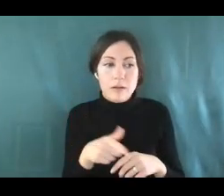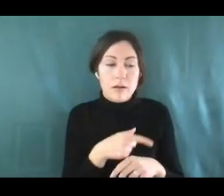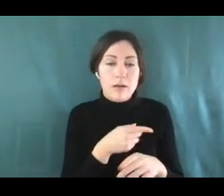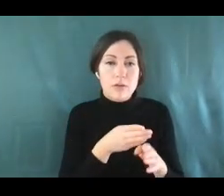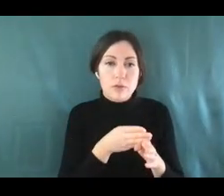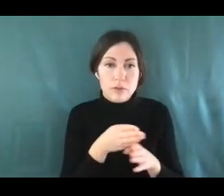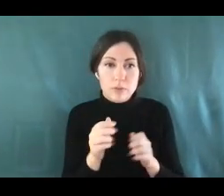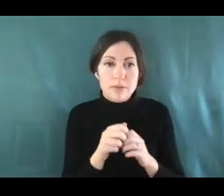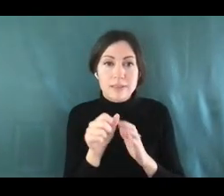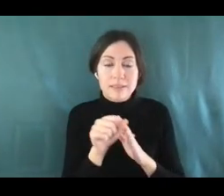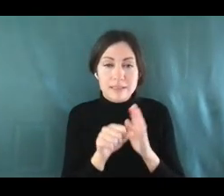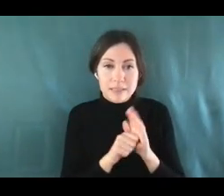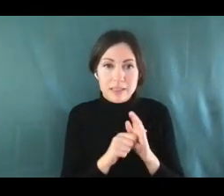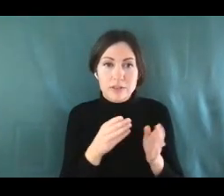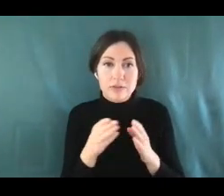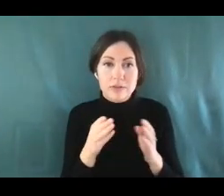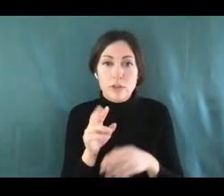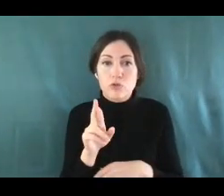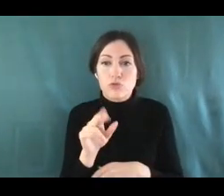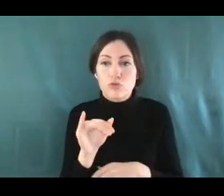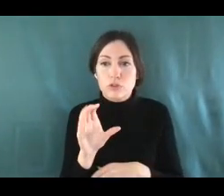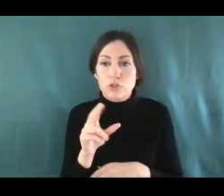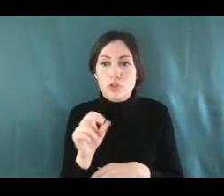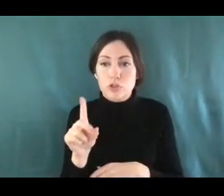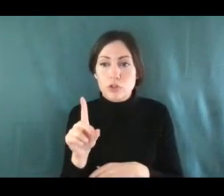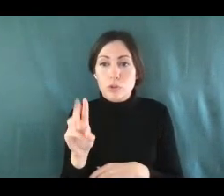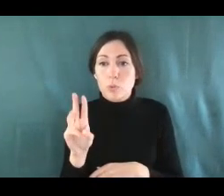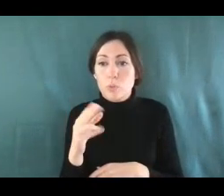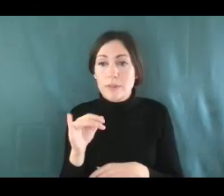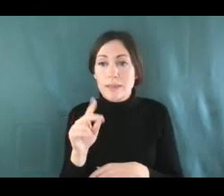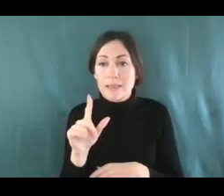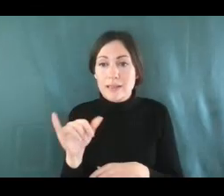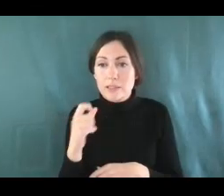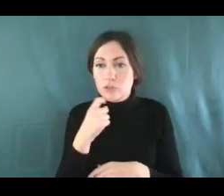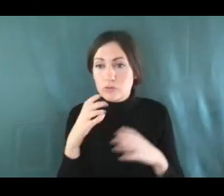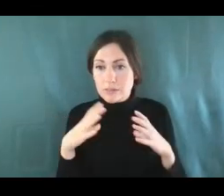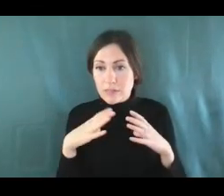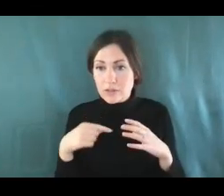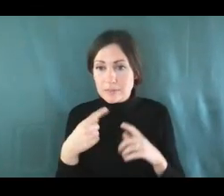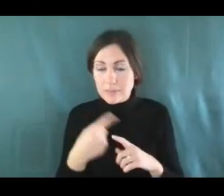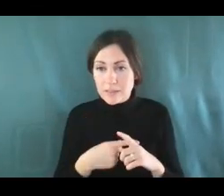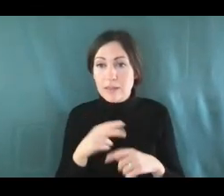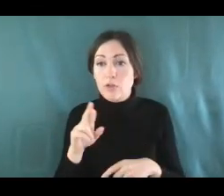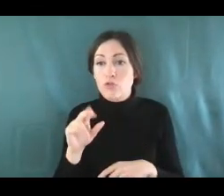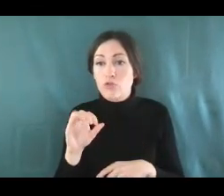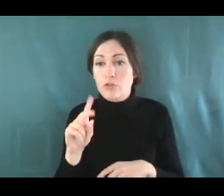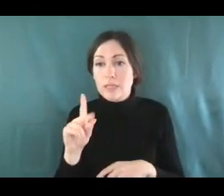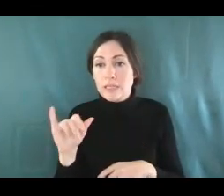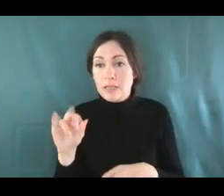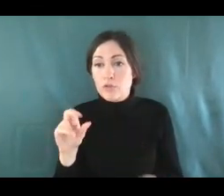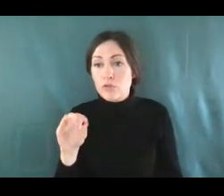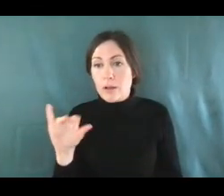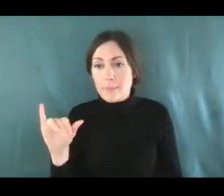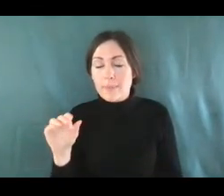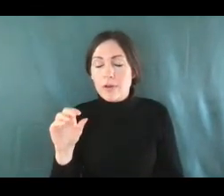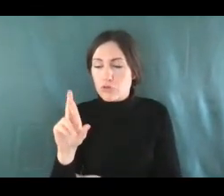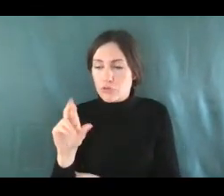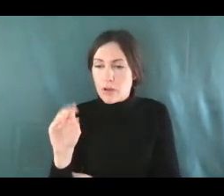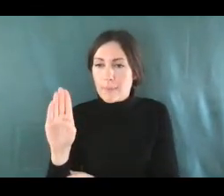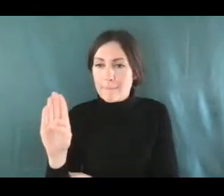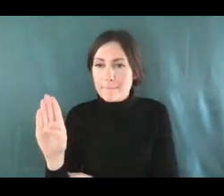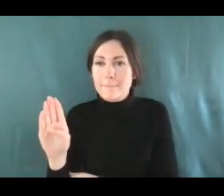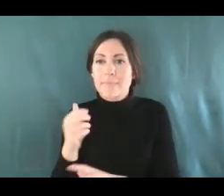service, Richard Whitley retired earlier this month. And Ricky Robb, who is currently has served as the administrator of